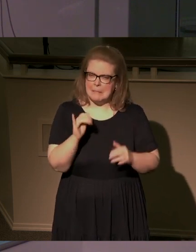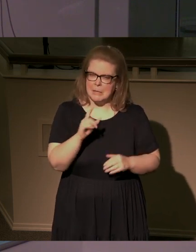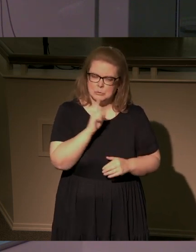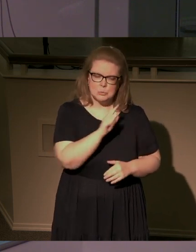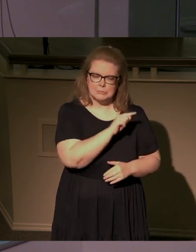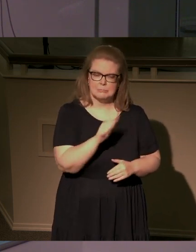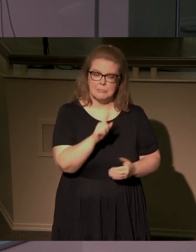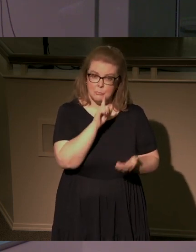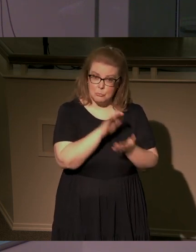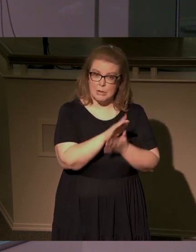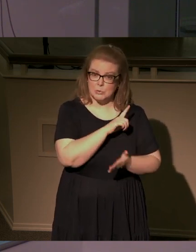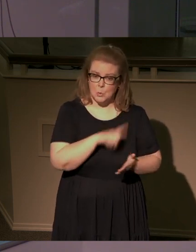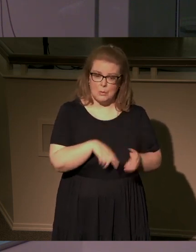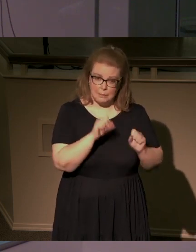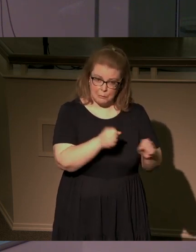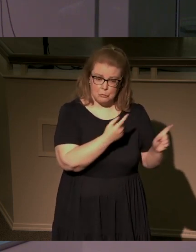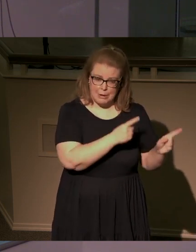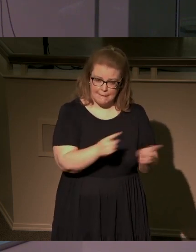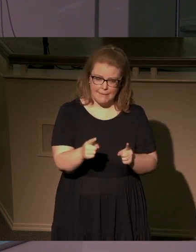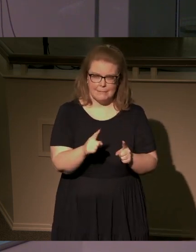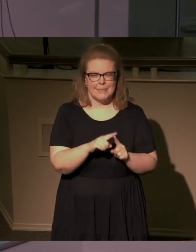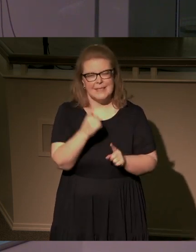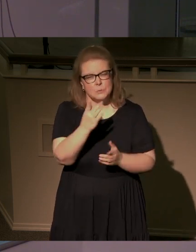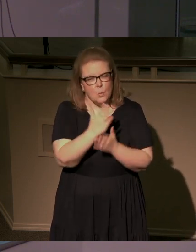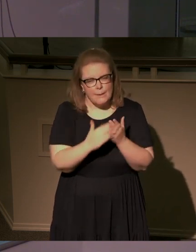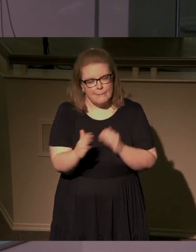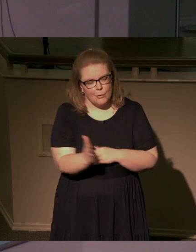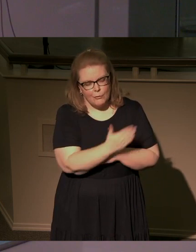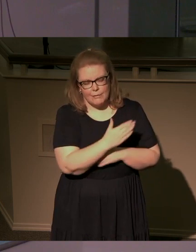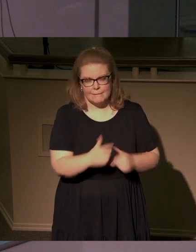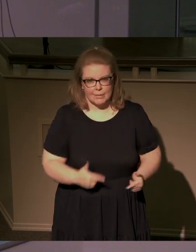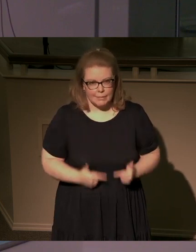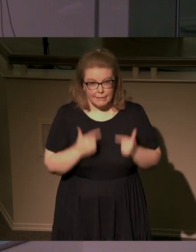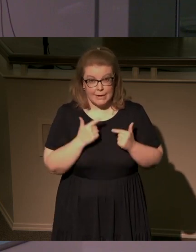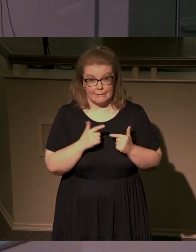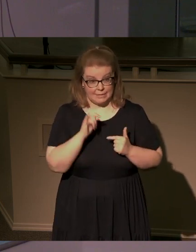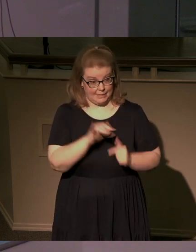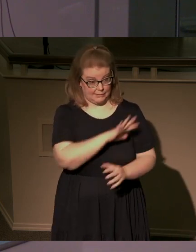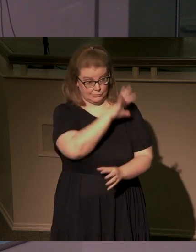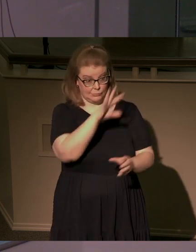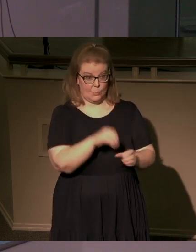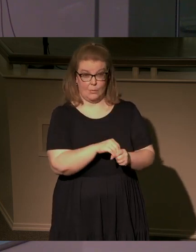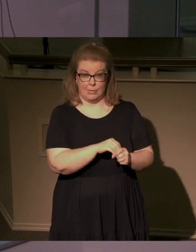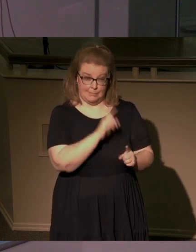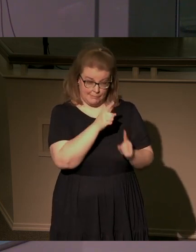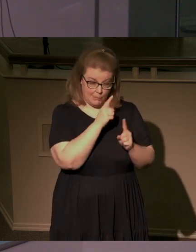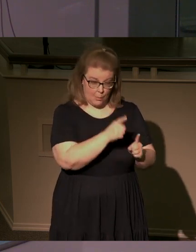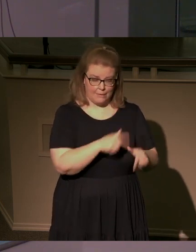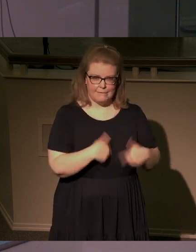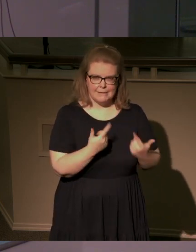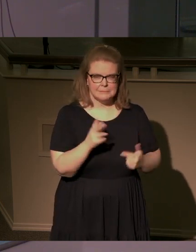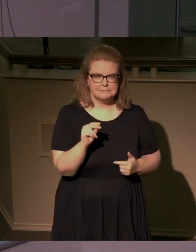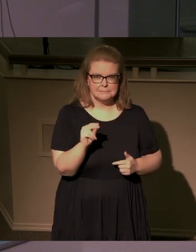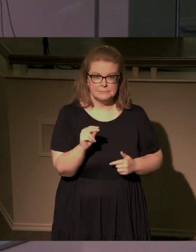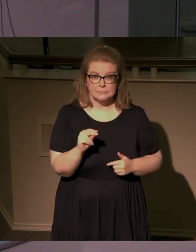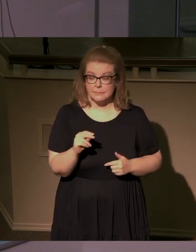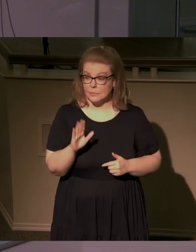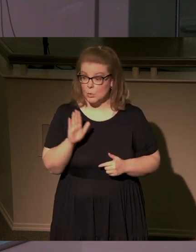And praise the Lord if they are. But that's one aspect of life. It's not the whole of life. I don't care what your kids